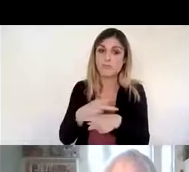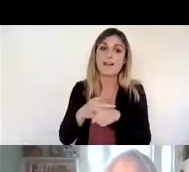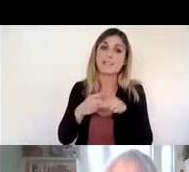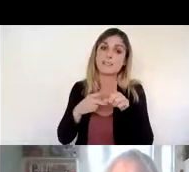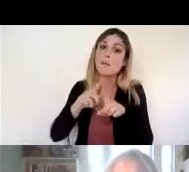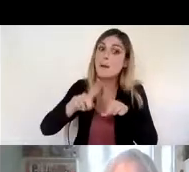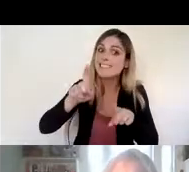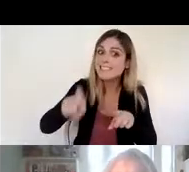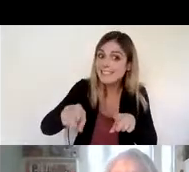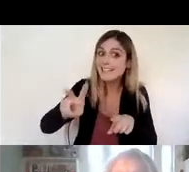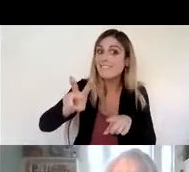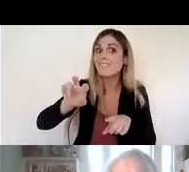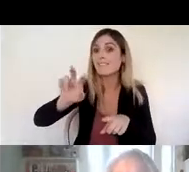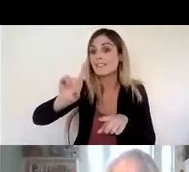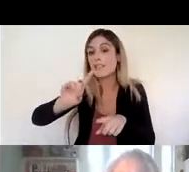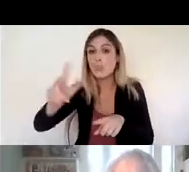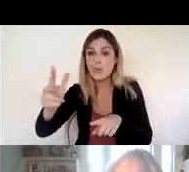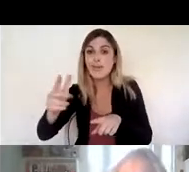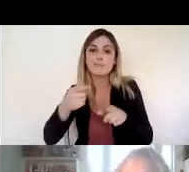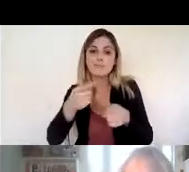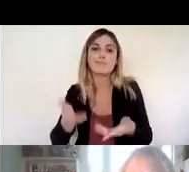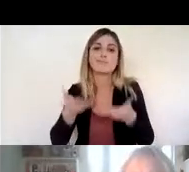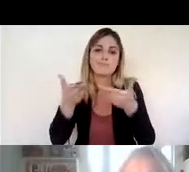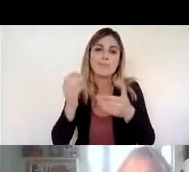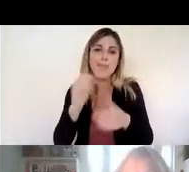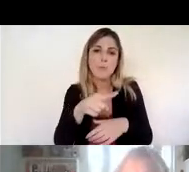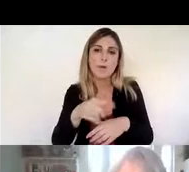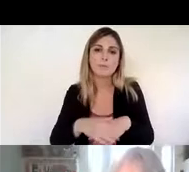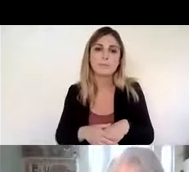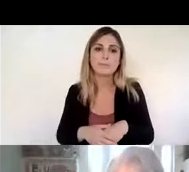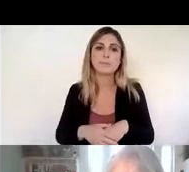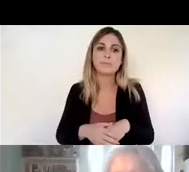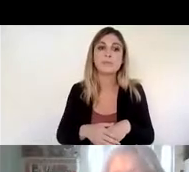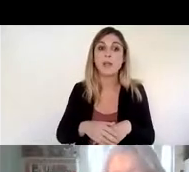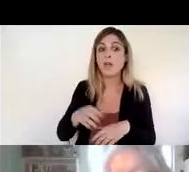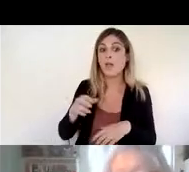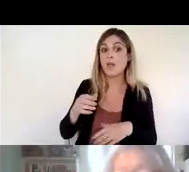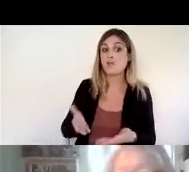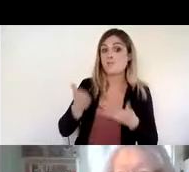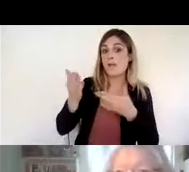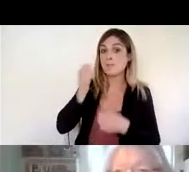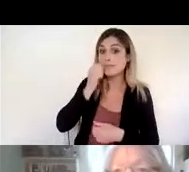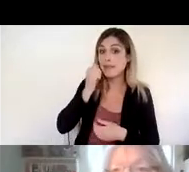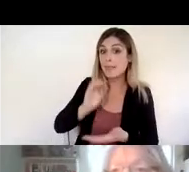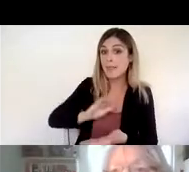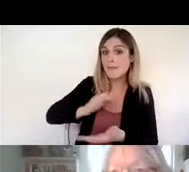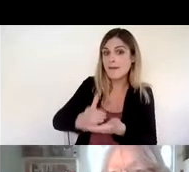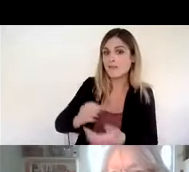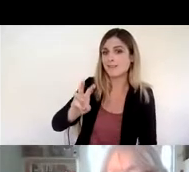animal foods. Regardless of which type you take, the RDA for vitamin D is 600 international units per